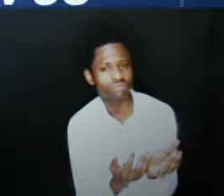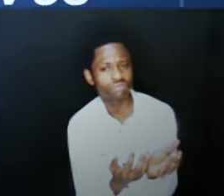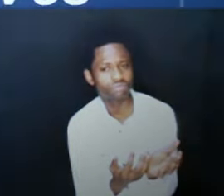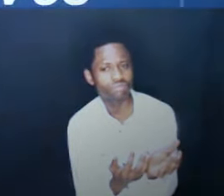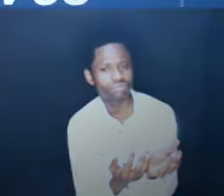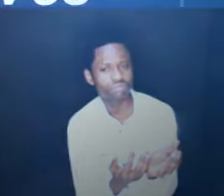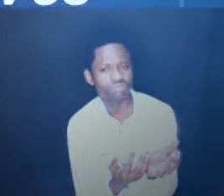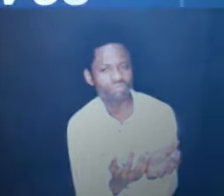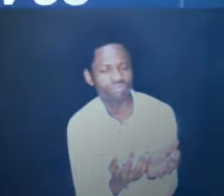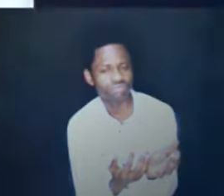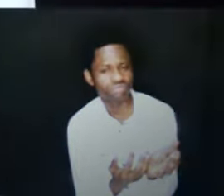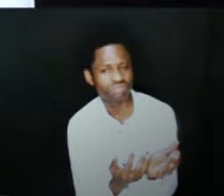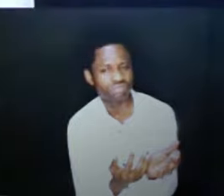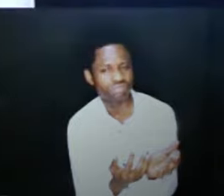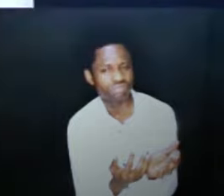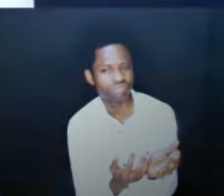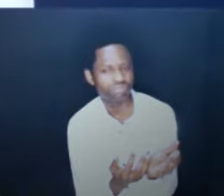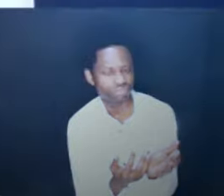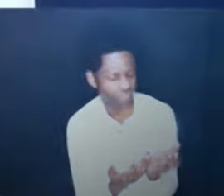Yeah.